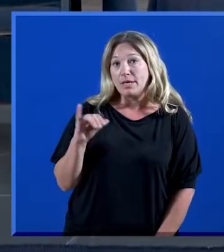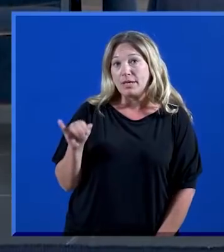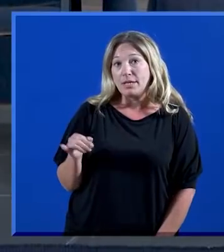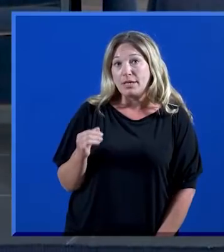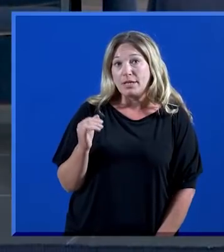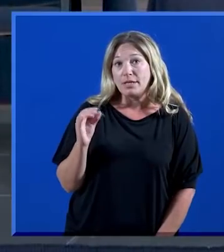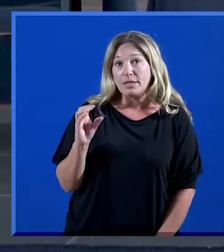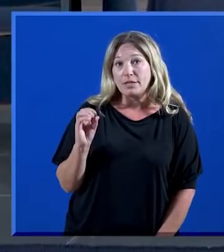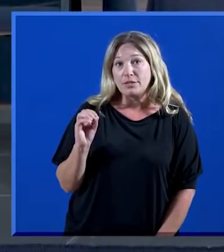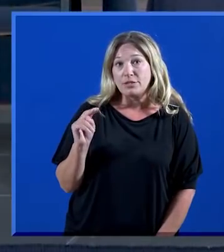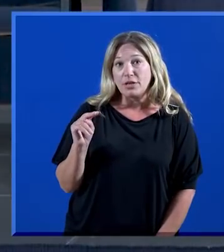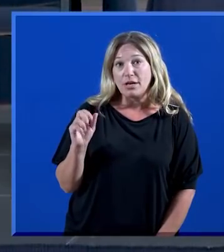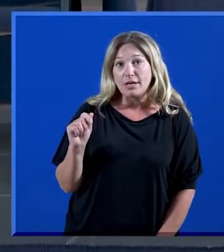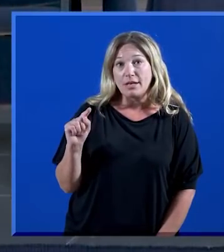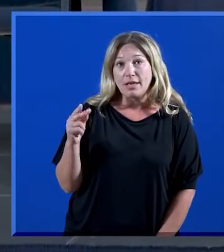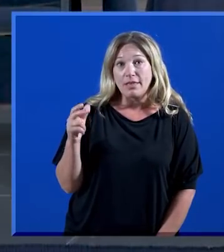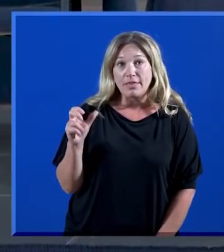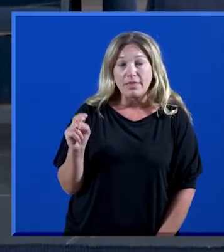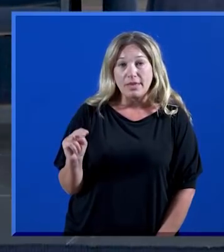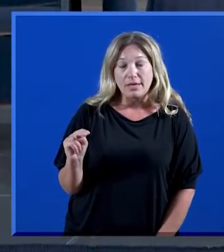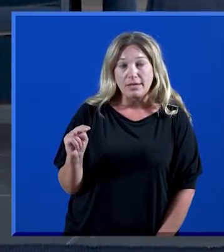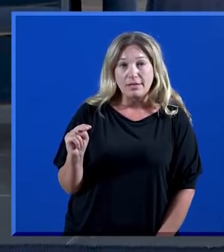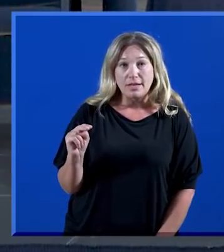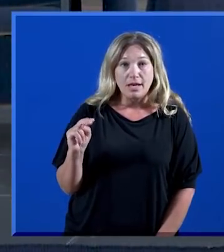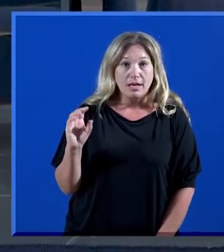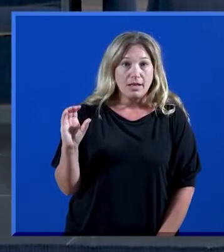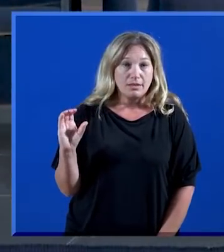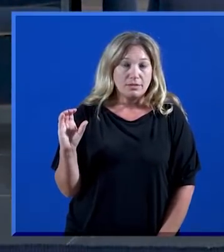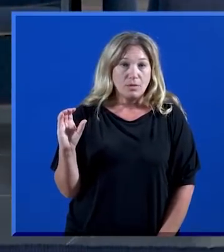Jonathan Calixto Pasquale.